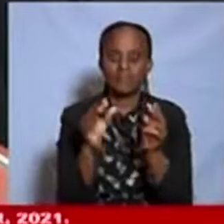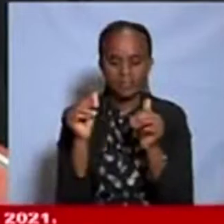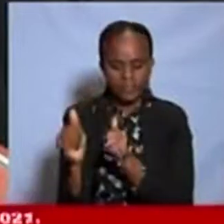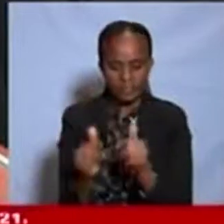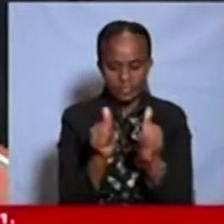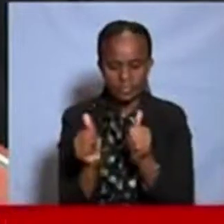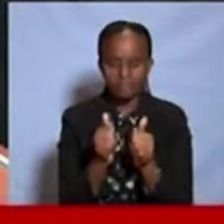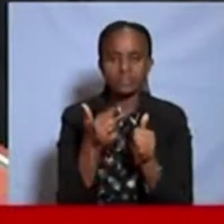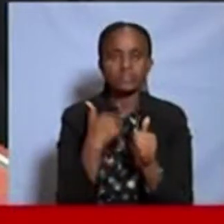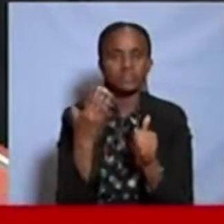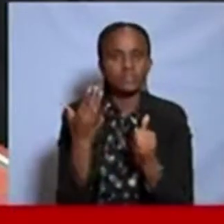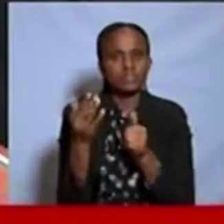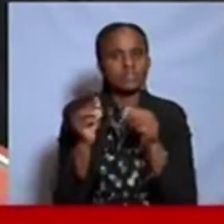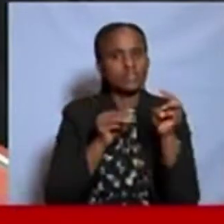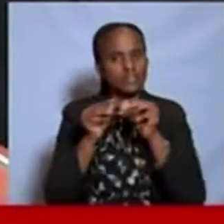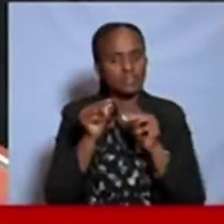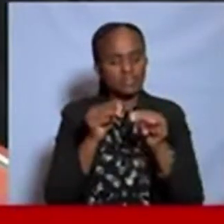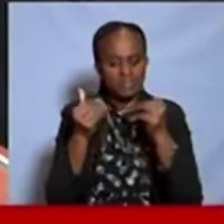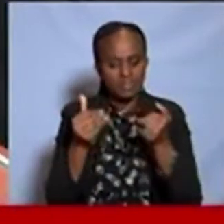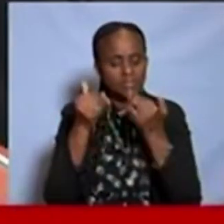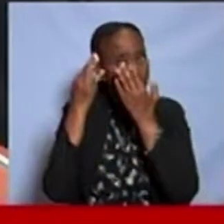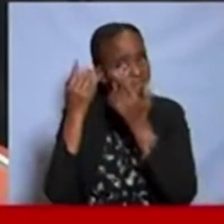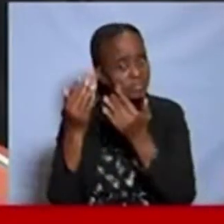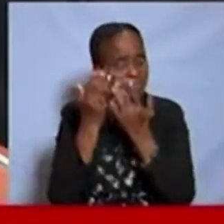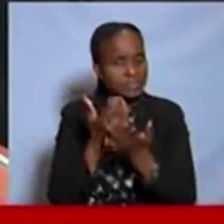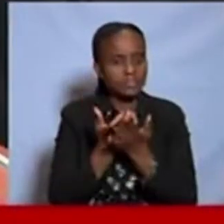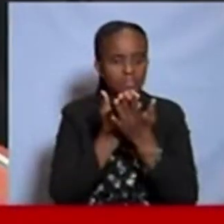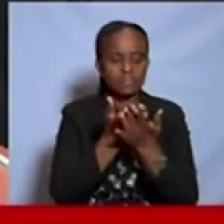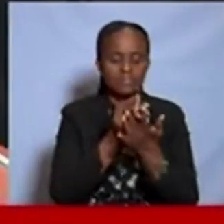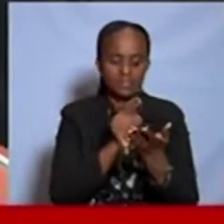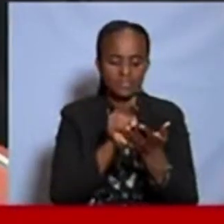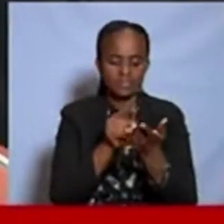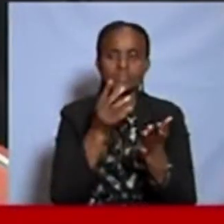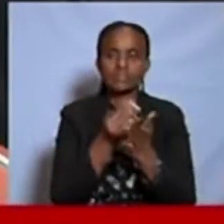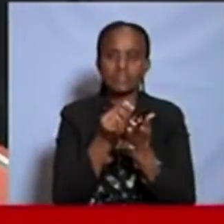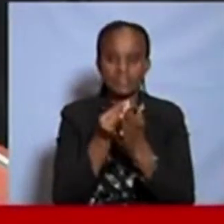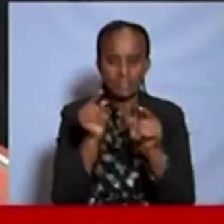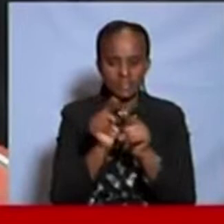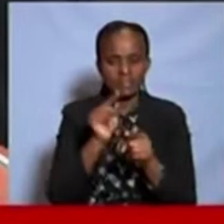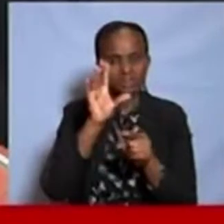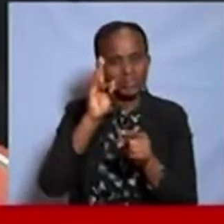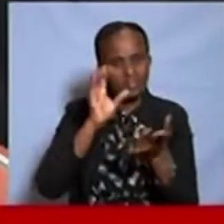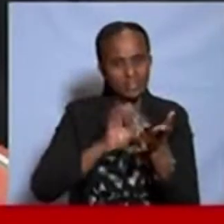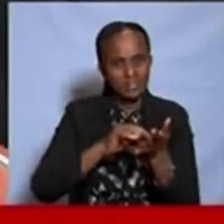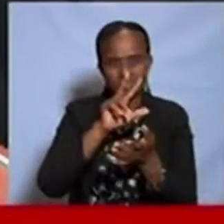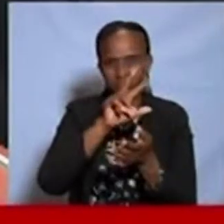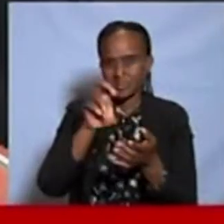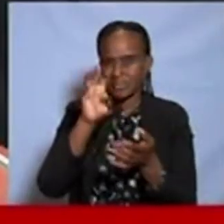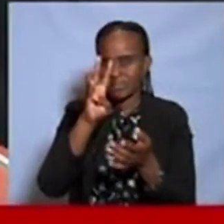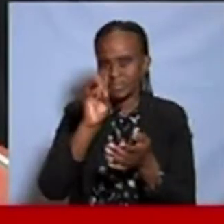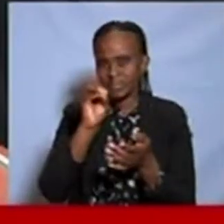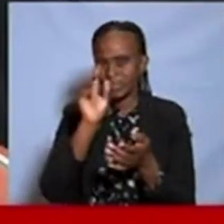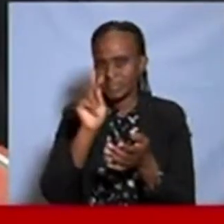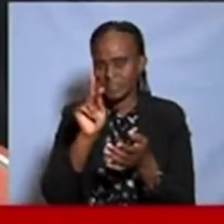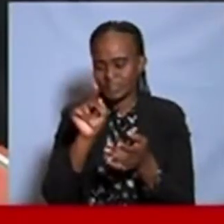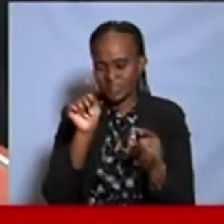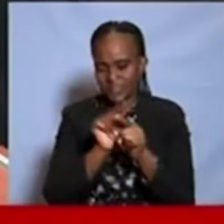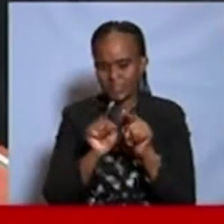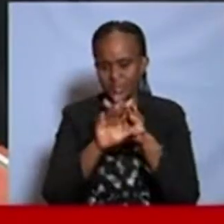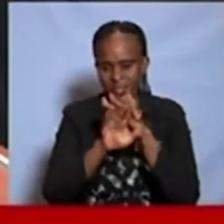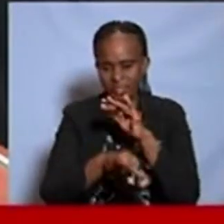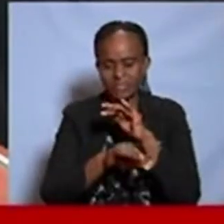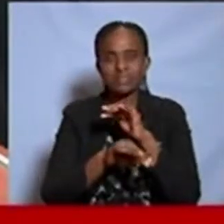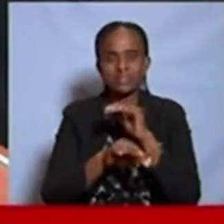Action taken, management wishes to submit that the amount outstanding of 7,340 kwacha is under